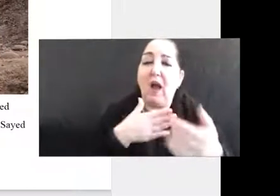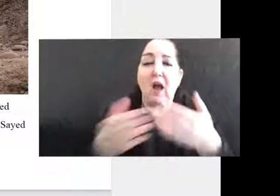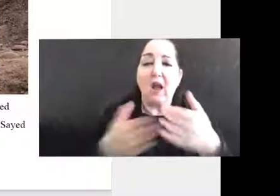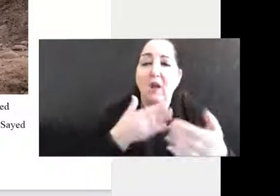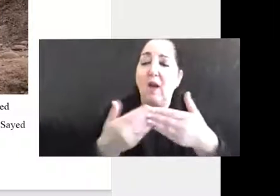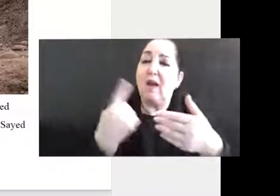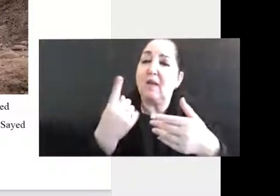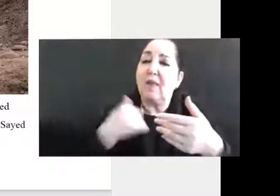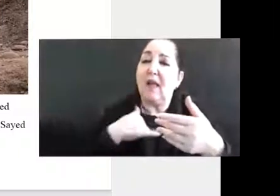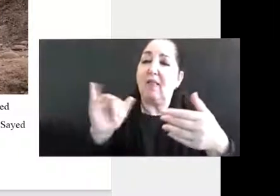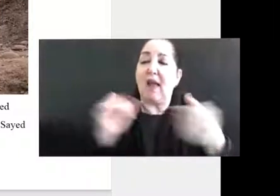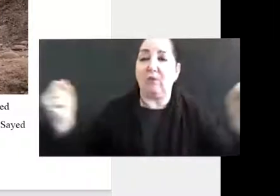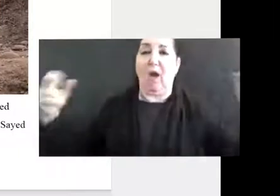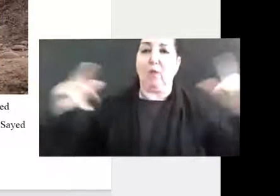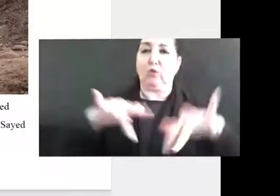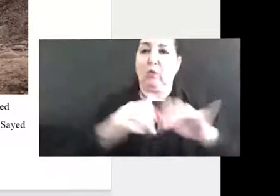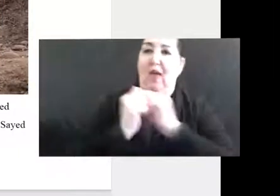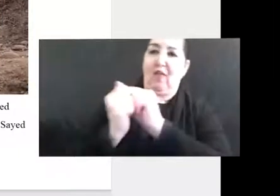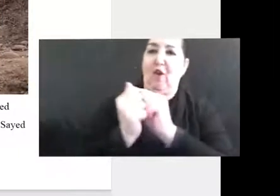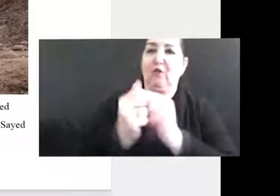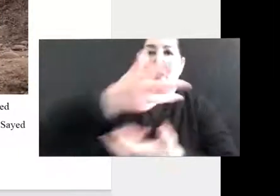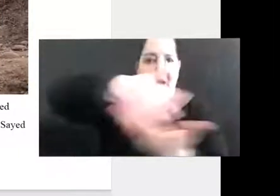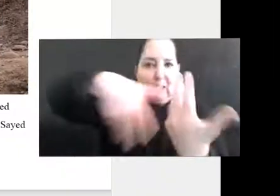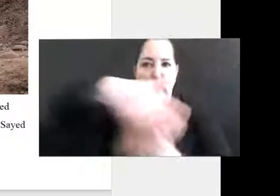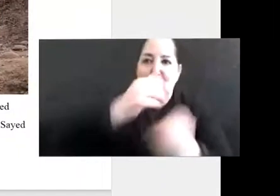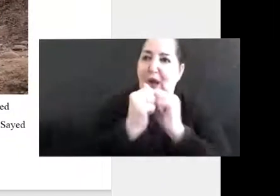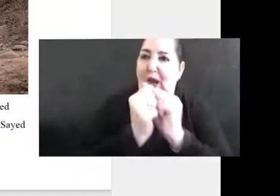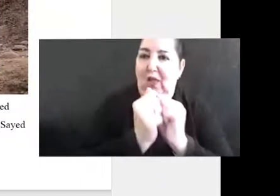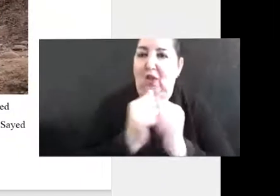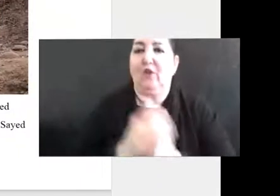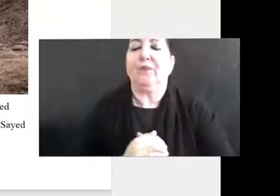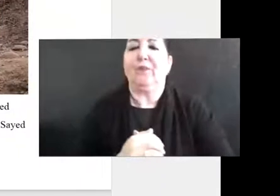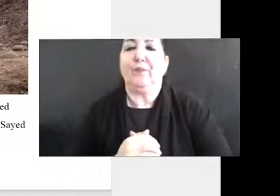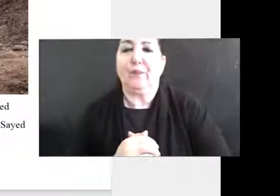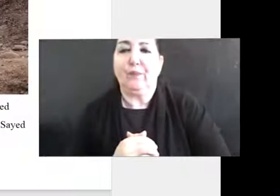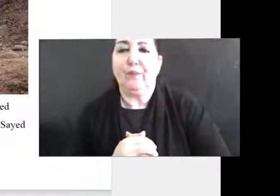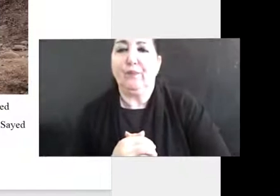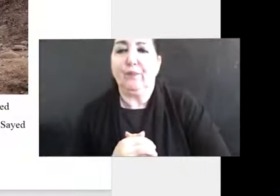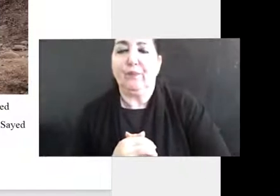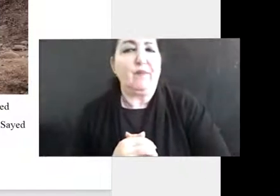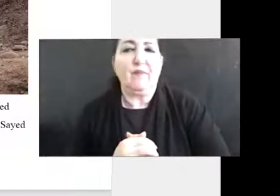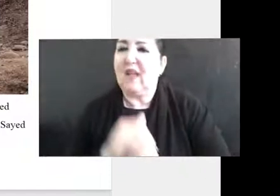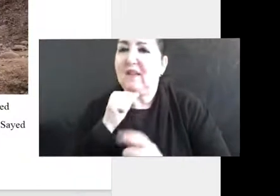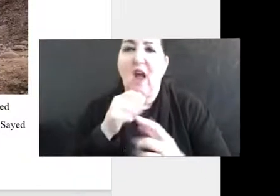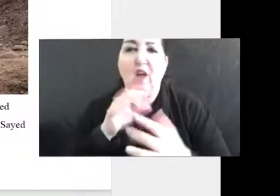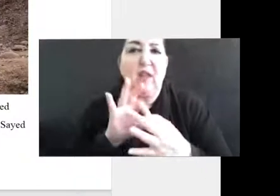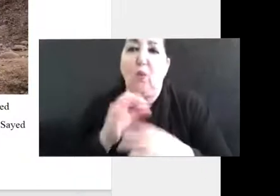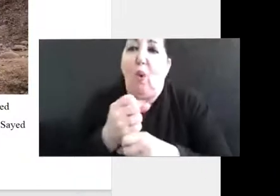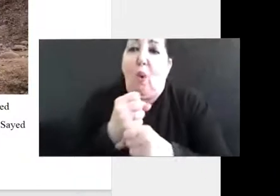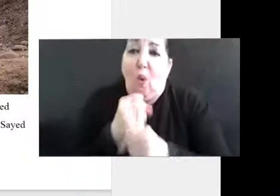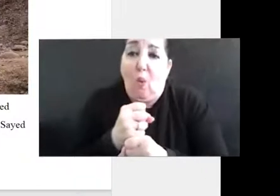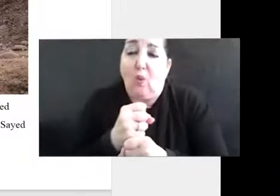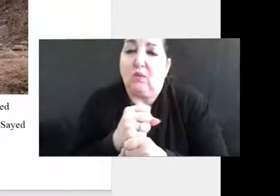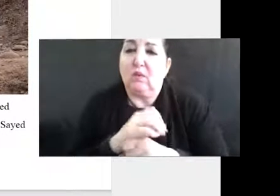something as subtle as to come together, to be together. Now, what about that? What is that thing about holding?